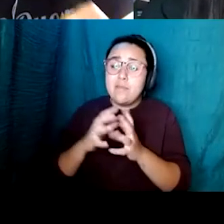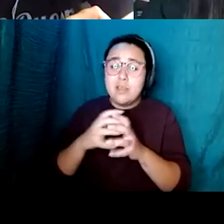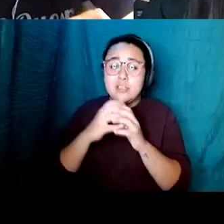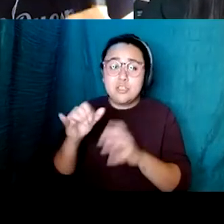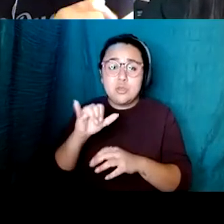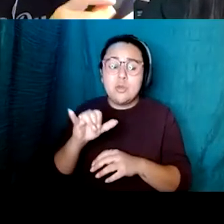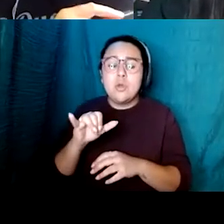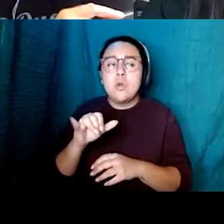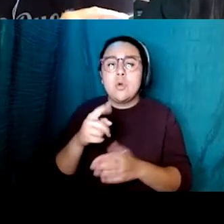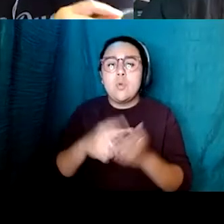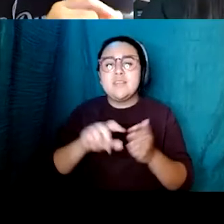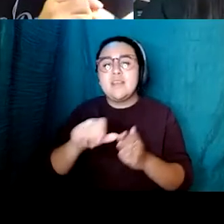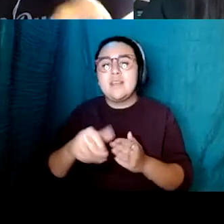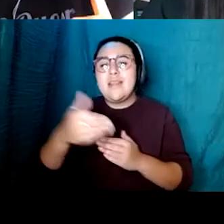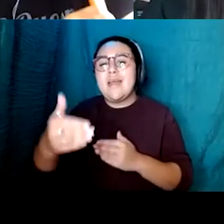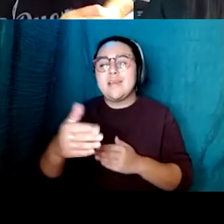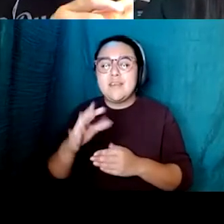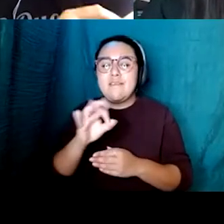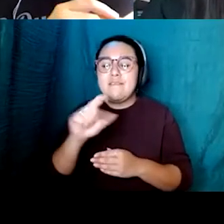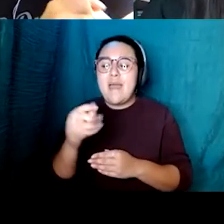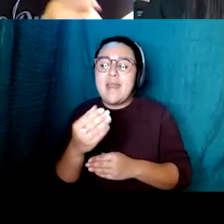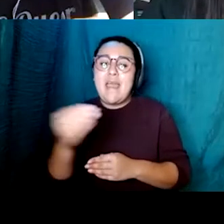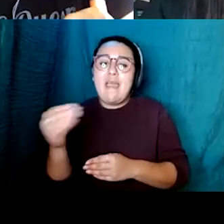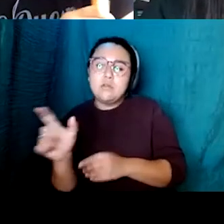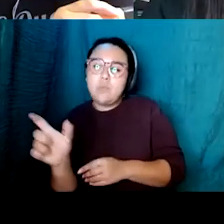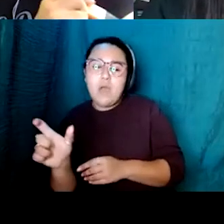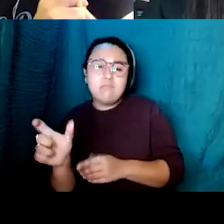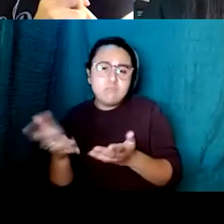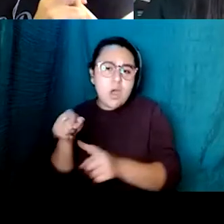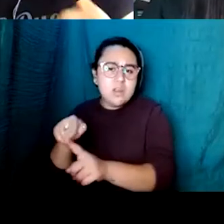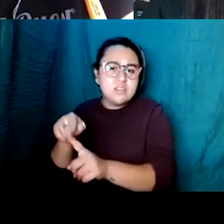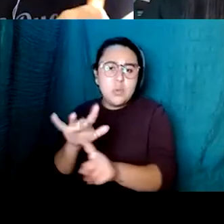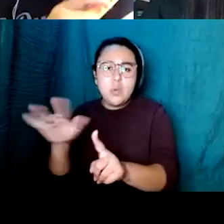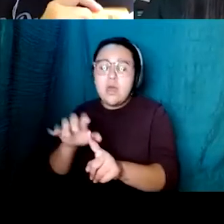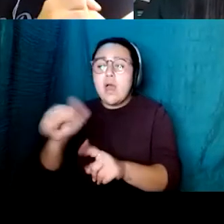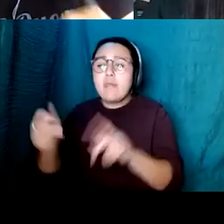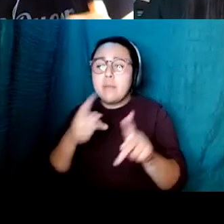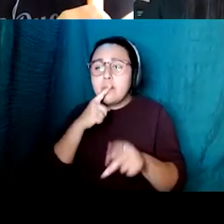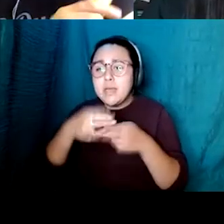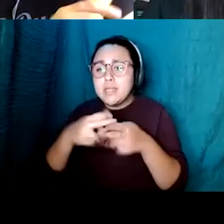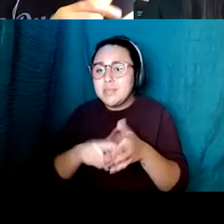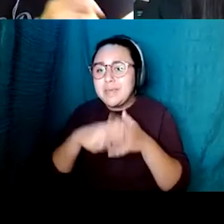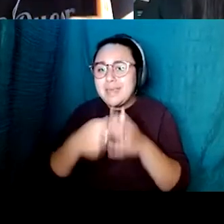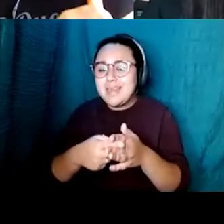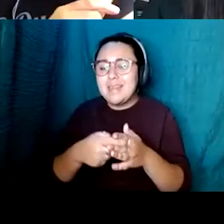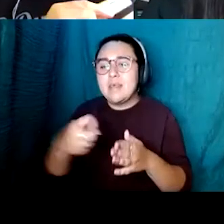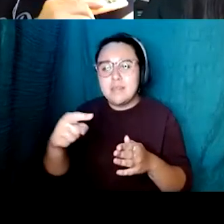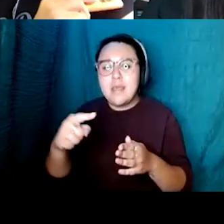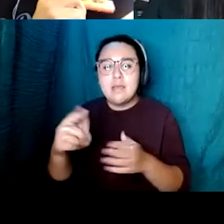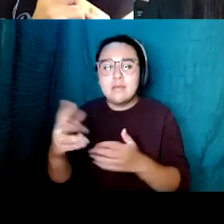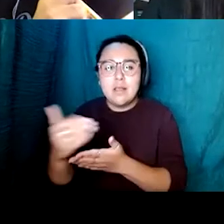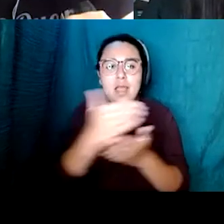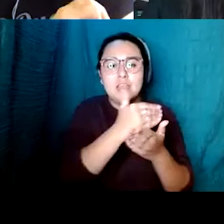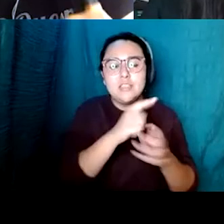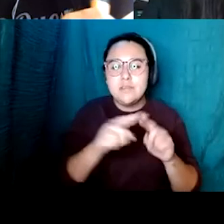fat and anthology? And, you know, as these folks mentioned at the beginning, you know, they've put together some resources, they've done